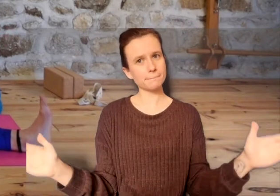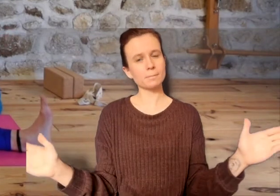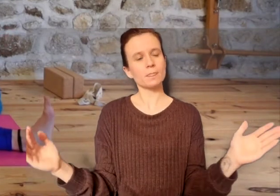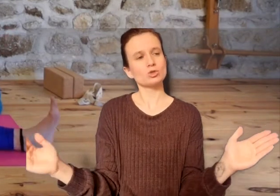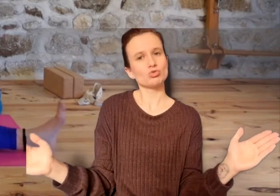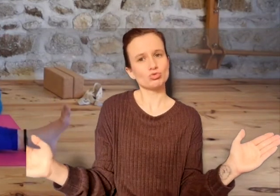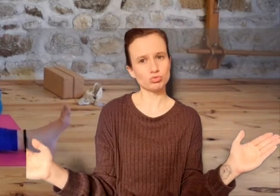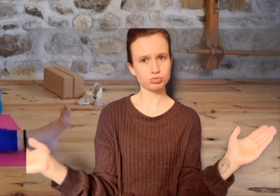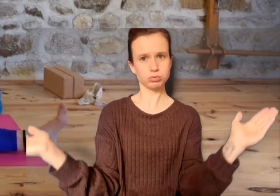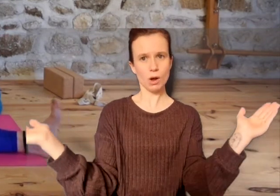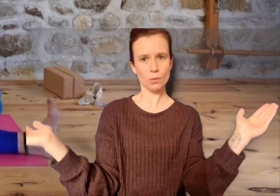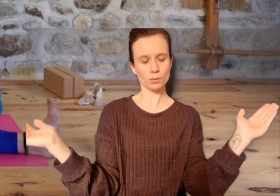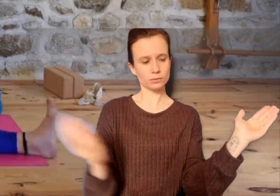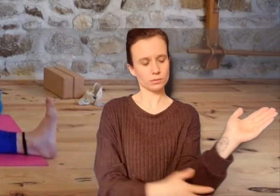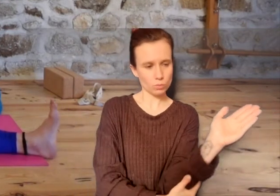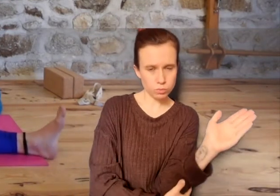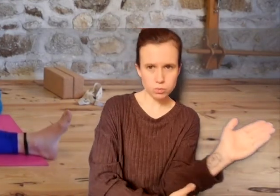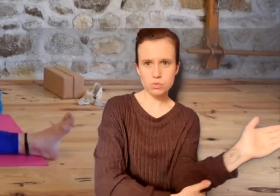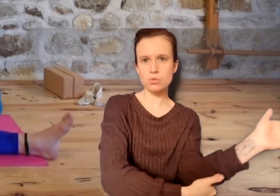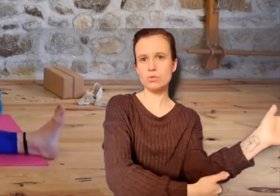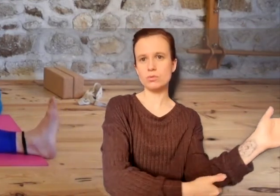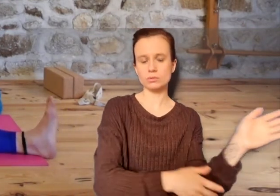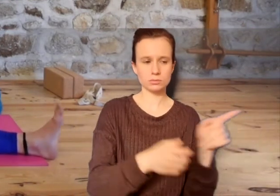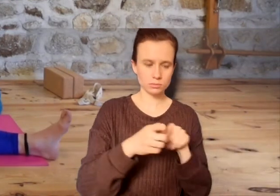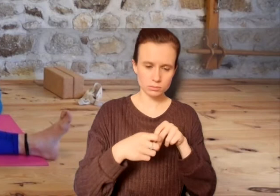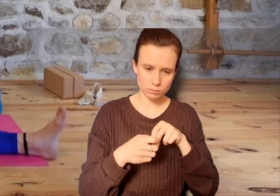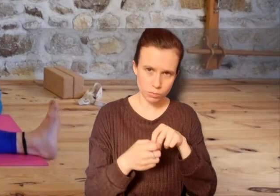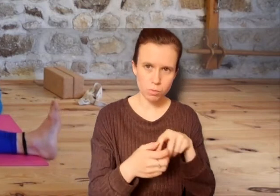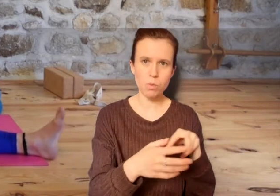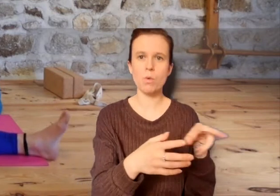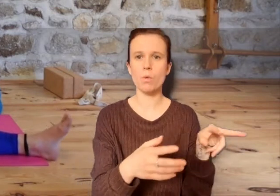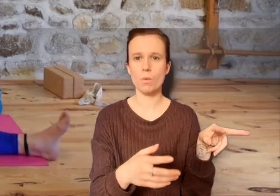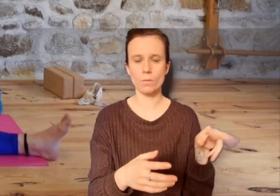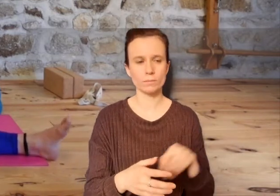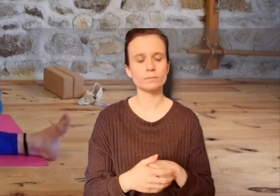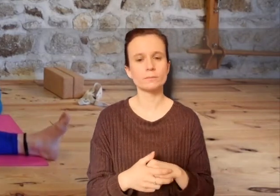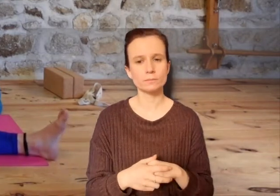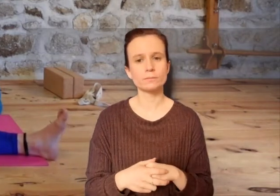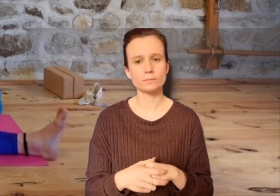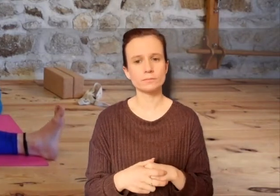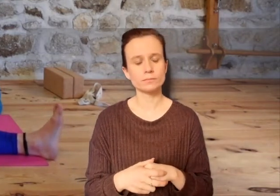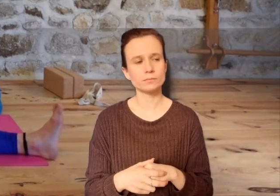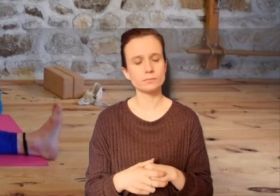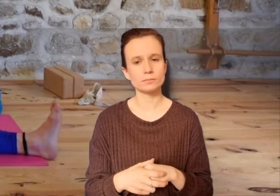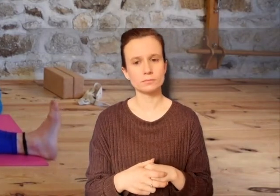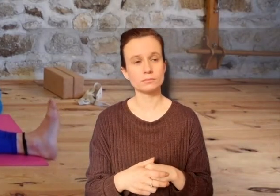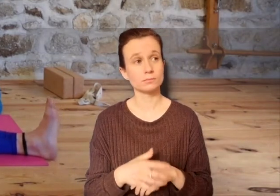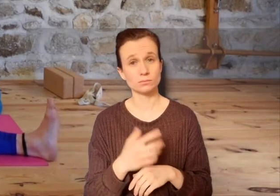side, I'm going to have a lot more mobility to find movement and to find release within that posture,